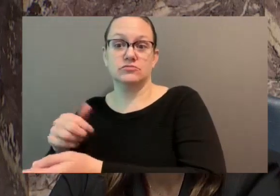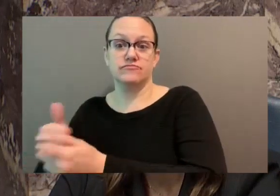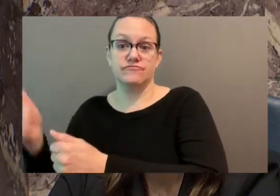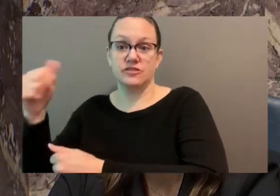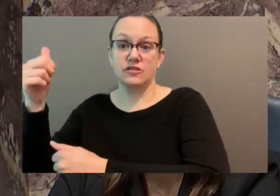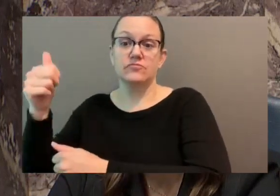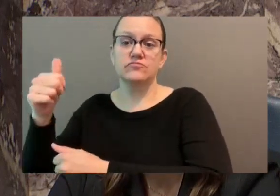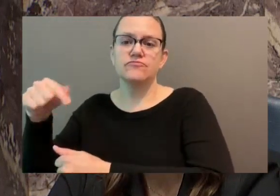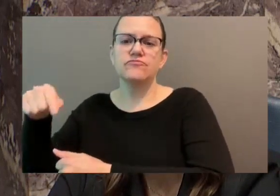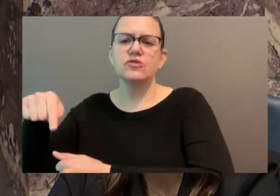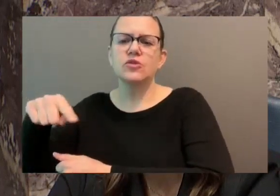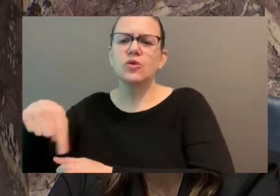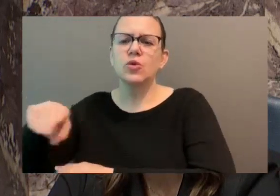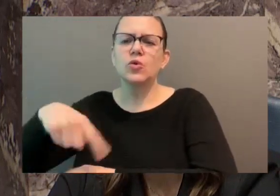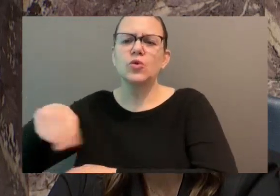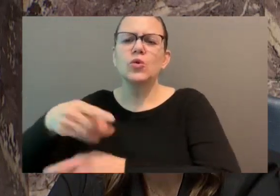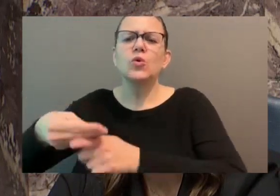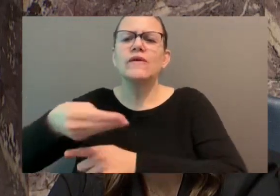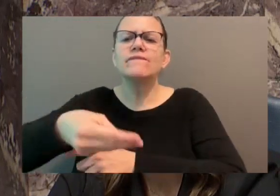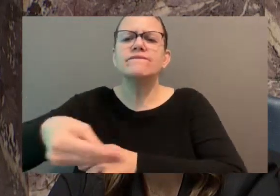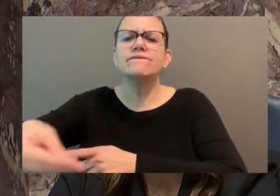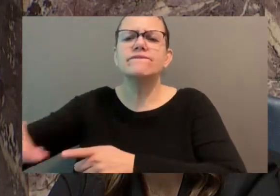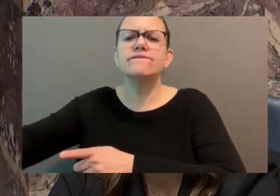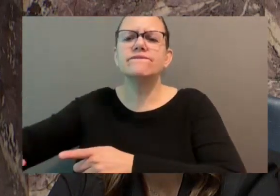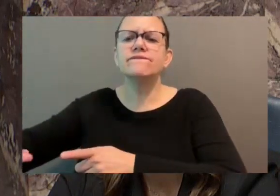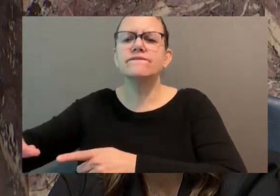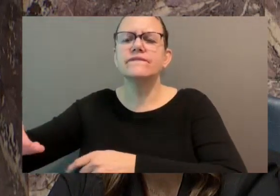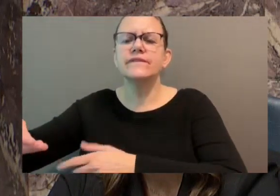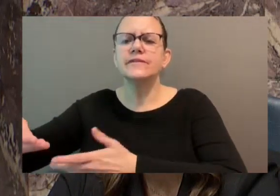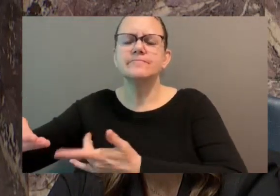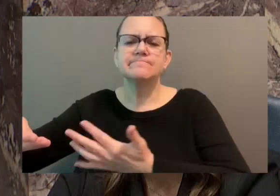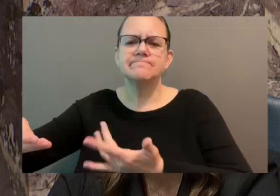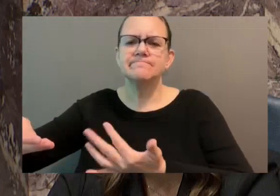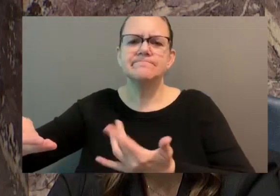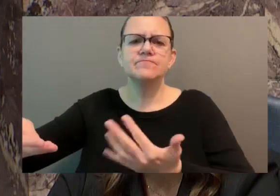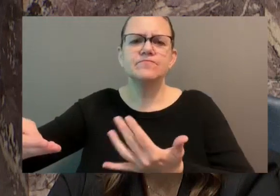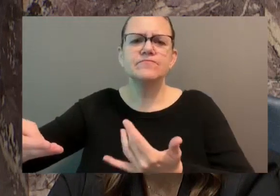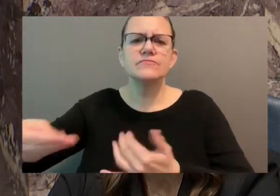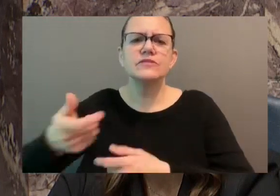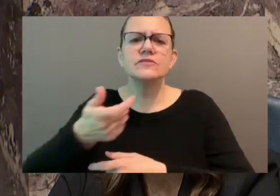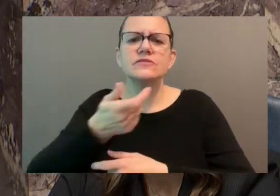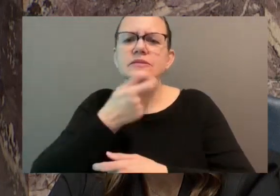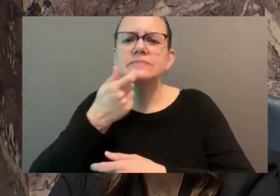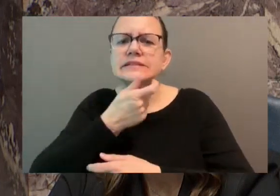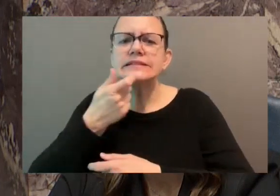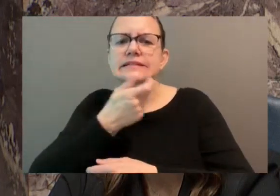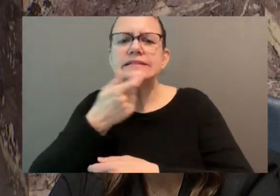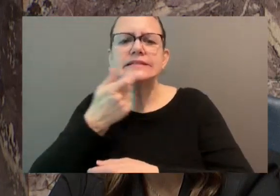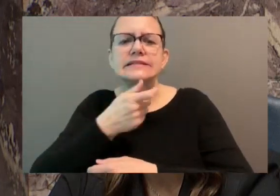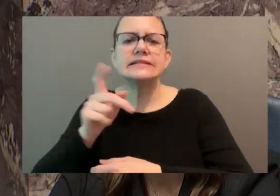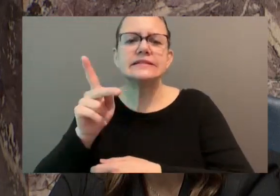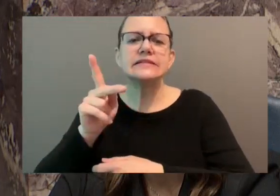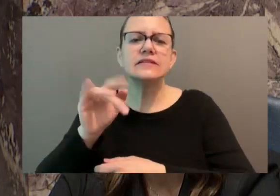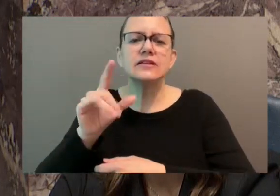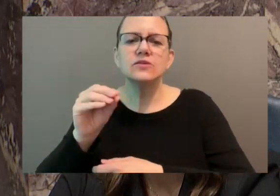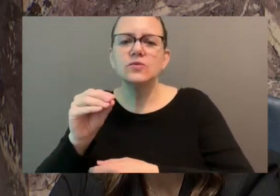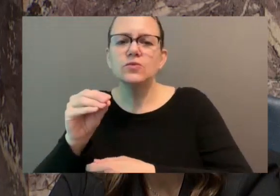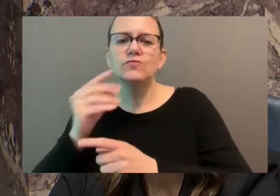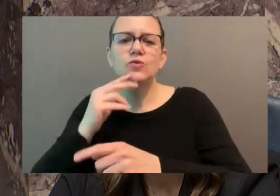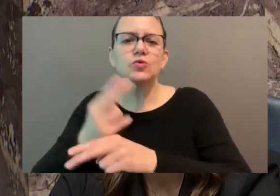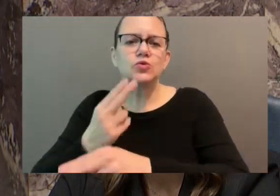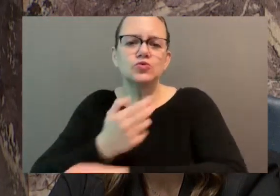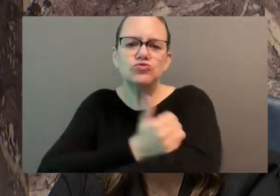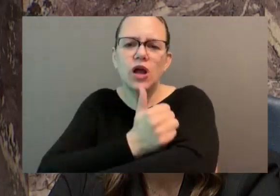store their drugs, drug paraphernalia, and weapons. So we should be clear, this minister is